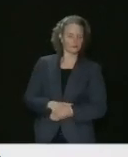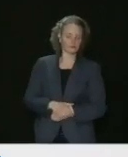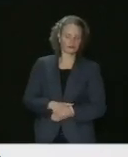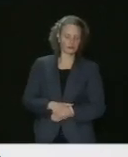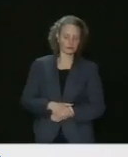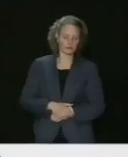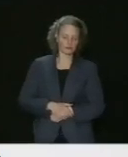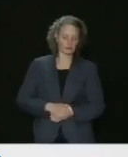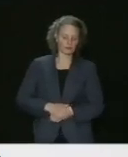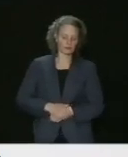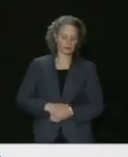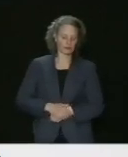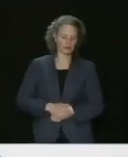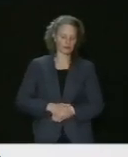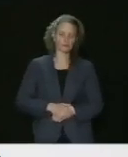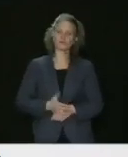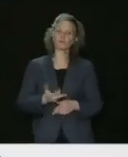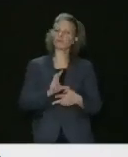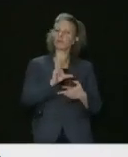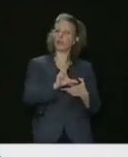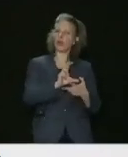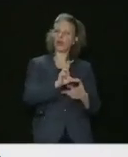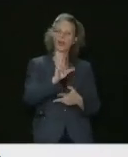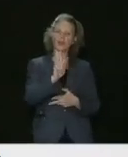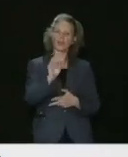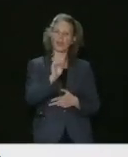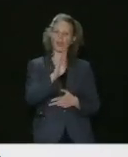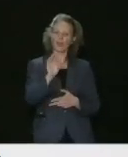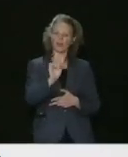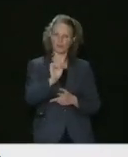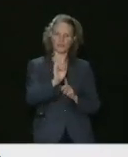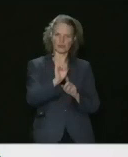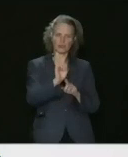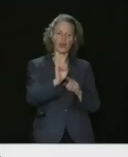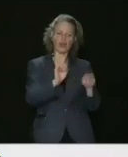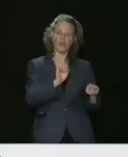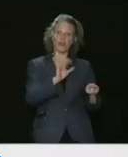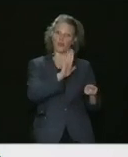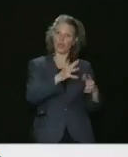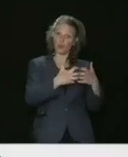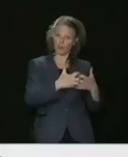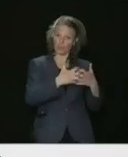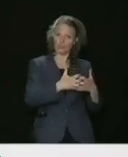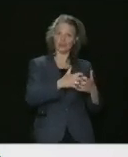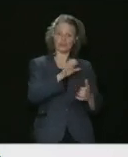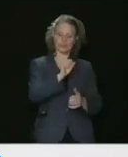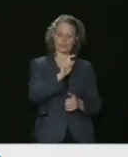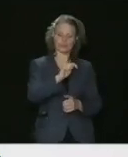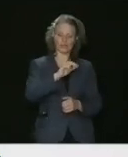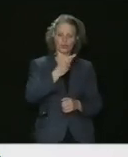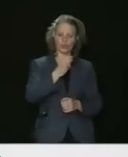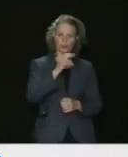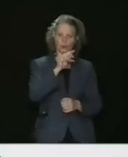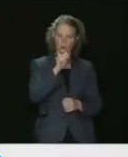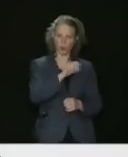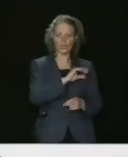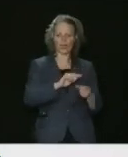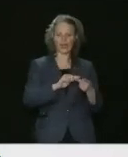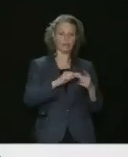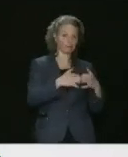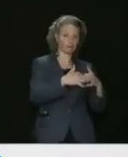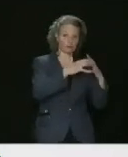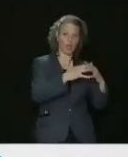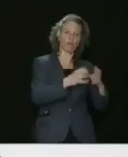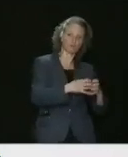the facilities in Saint-Hubert, and also put in new facilities in Quebec.